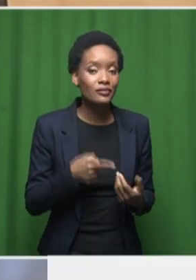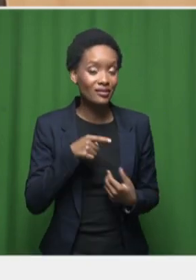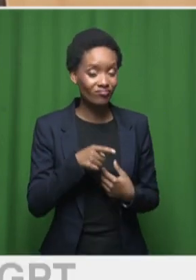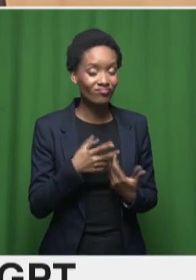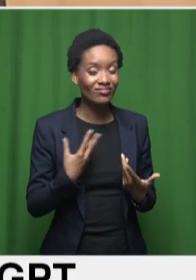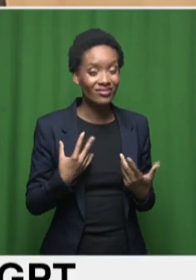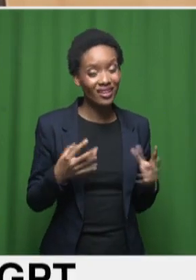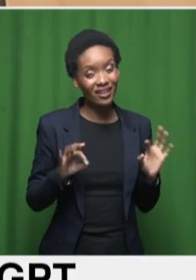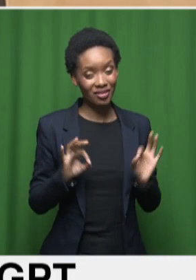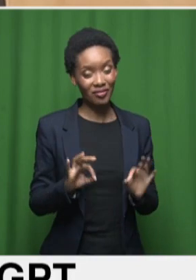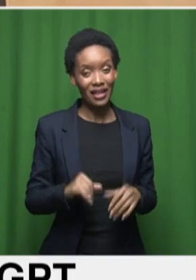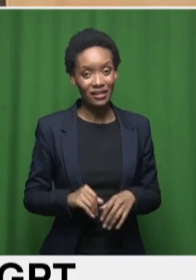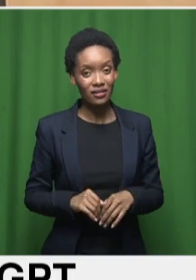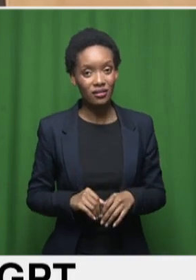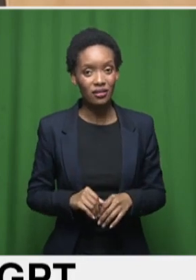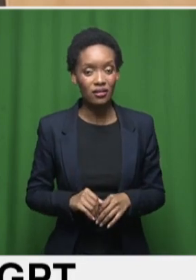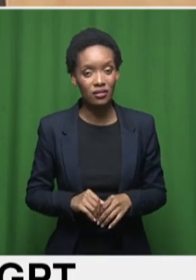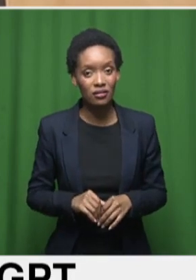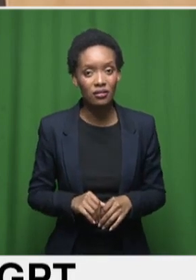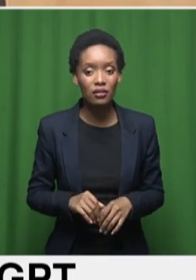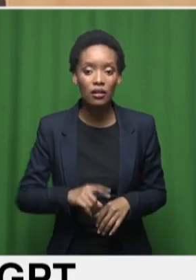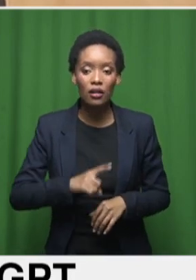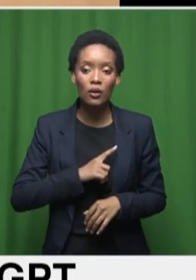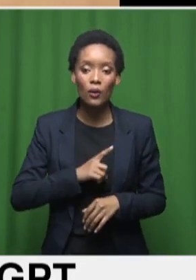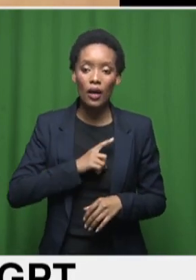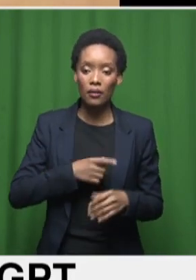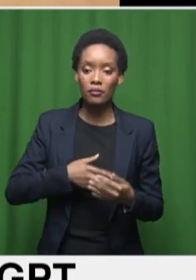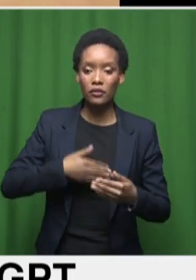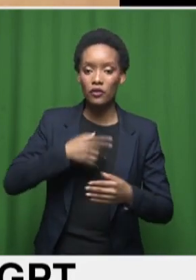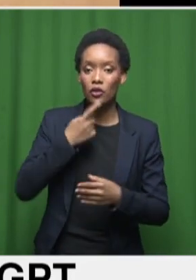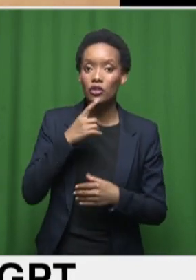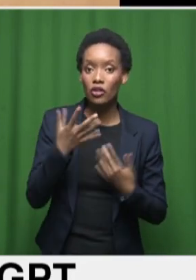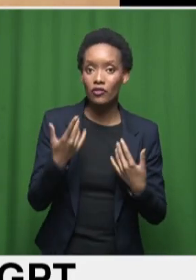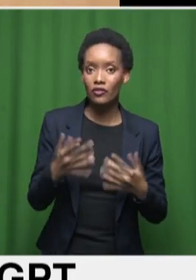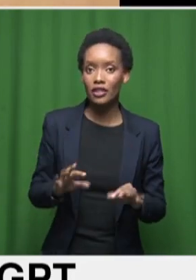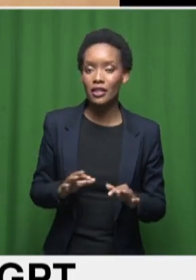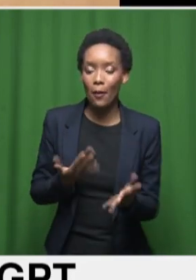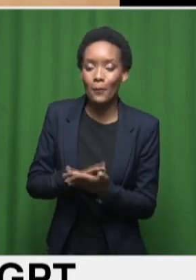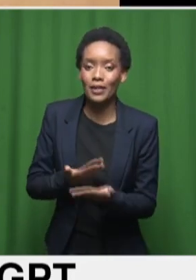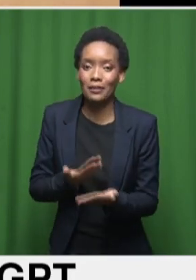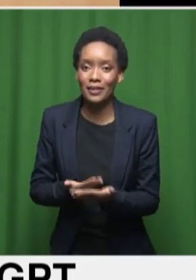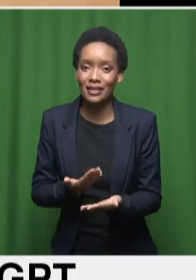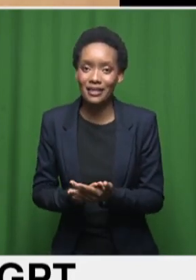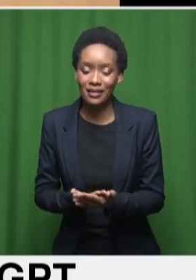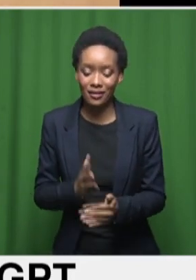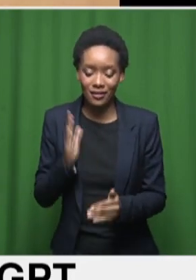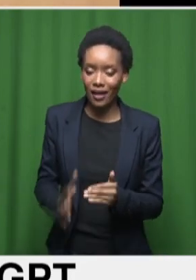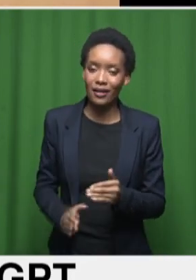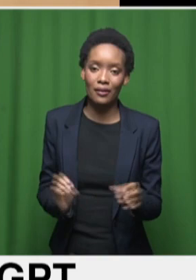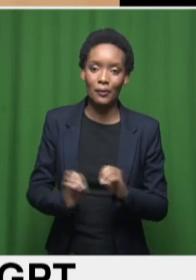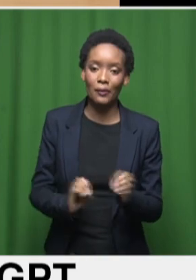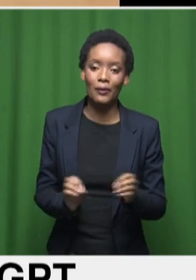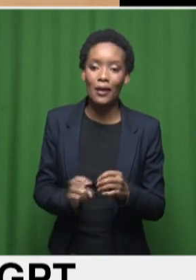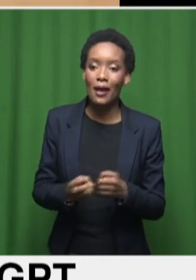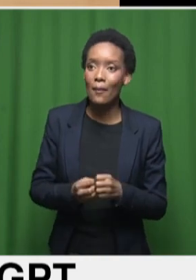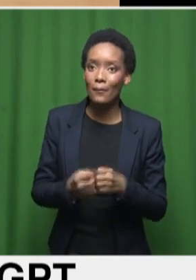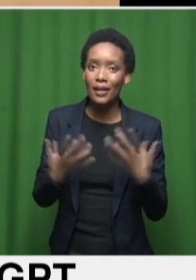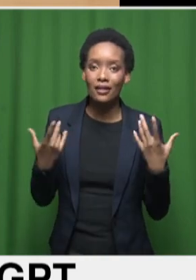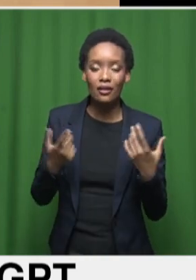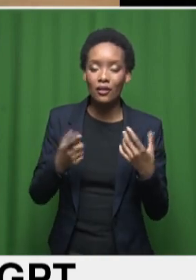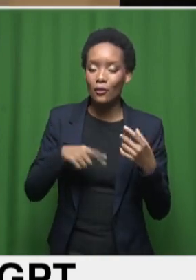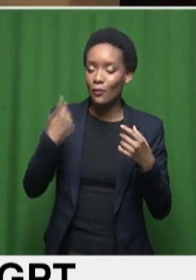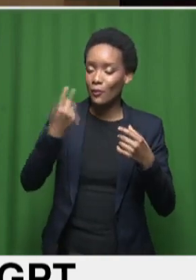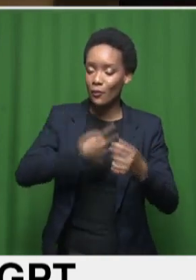scared because, as I've said, the possibilities are endless. It's unimaginable, I must